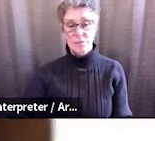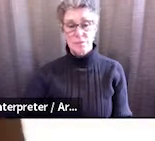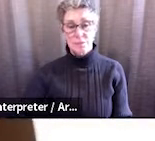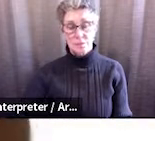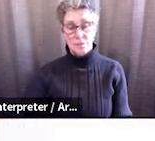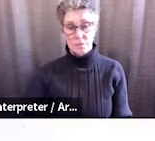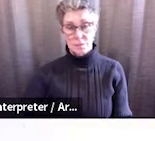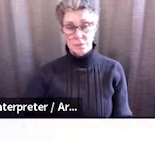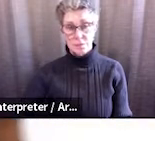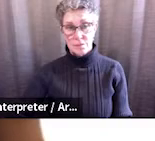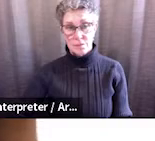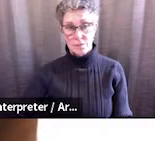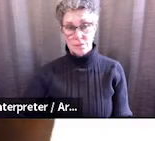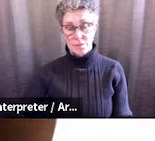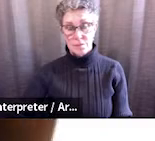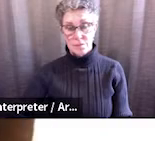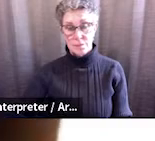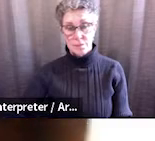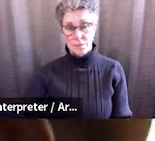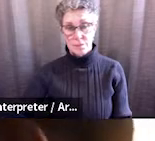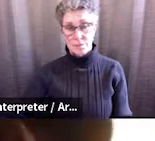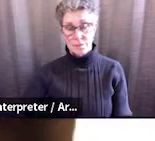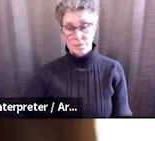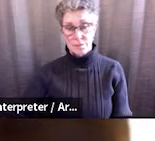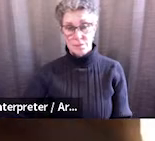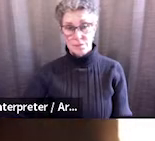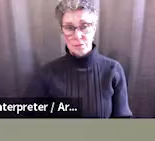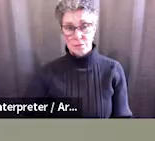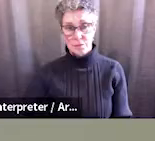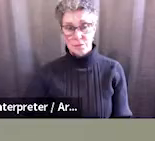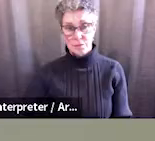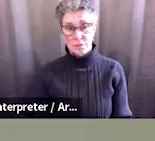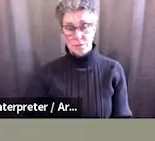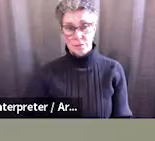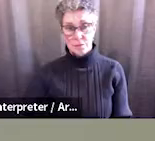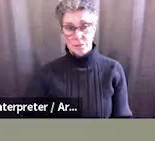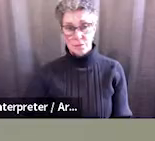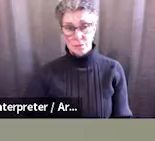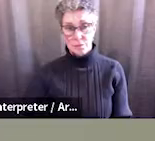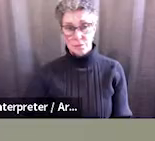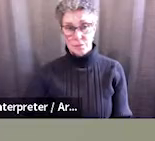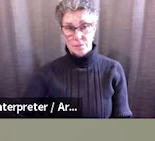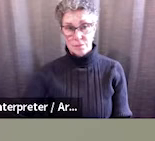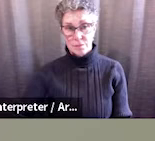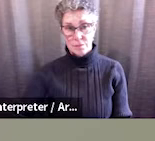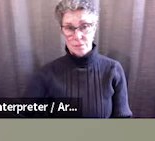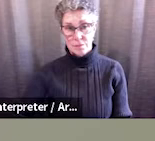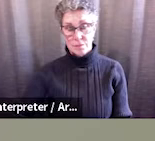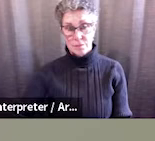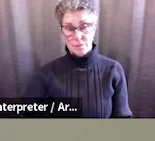or the early 20th century, and we're using it in 2015, 2020 to define our children's mental